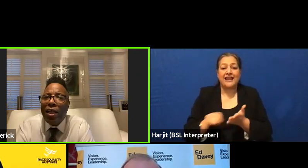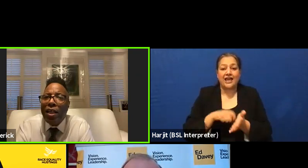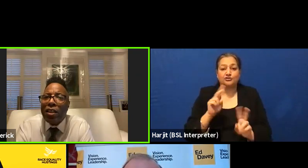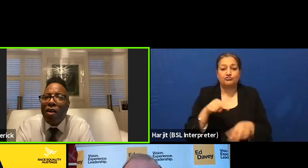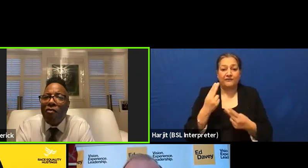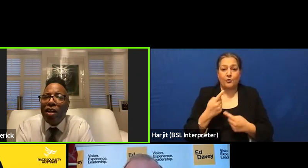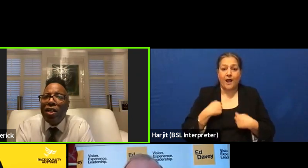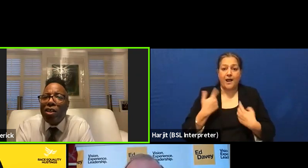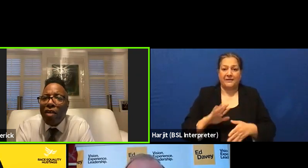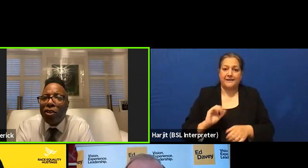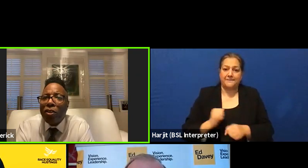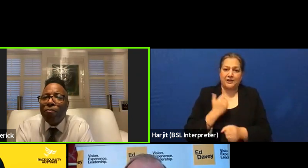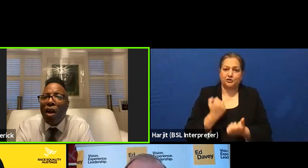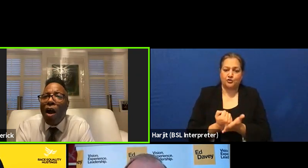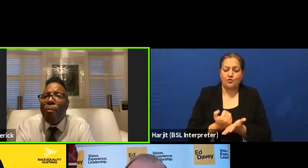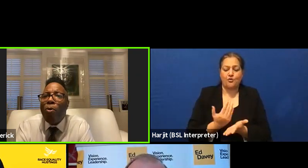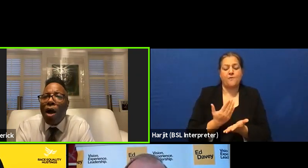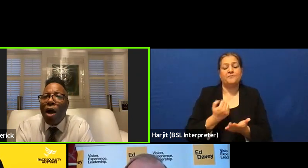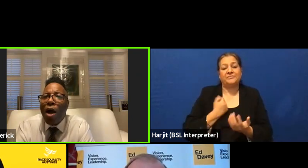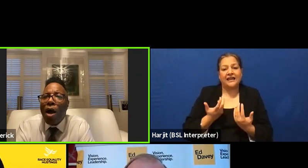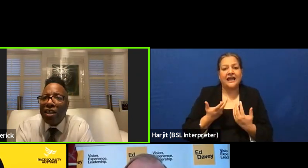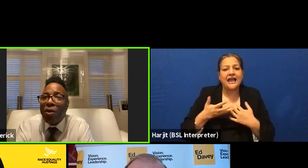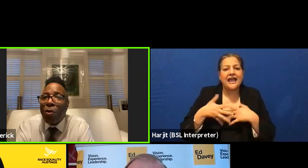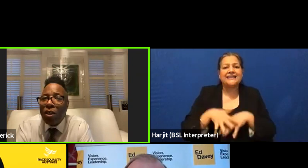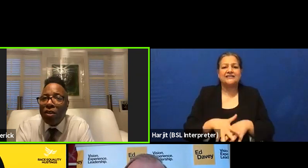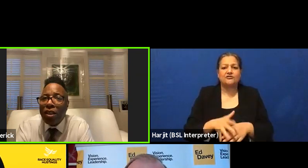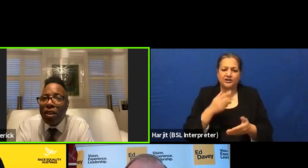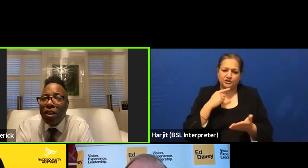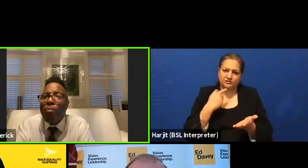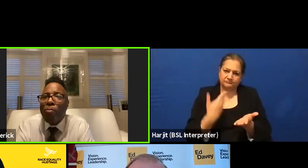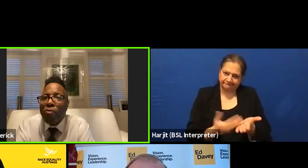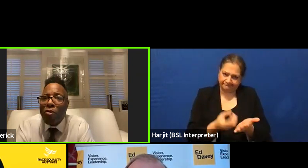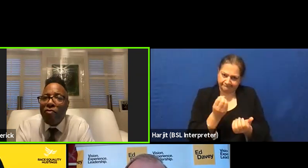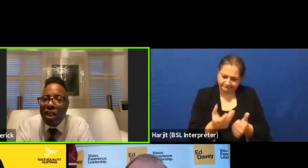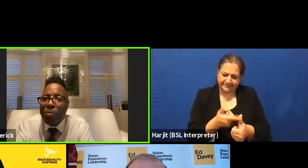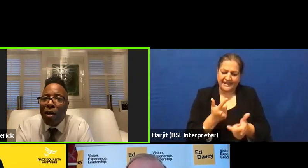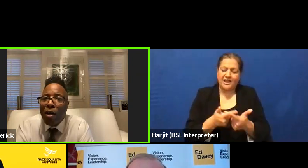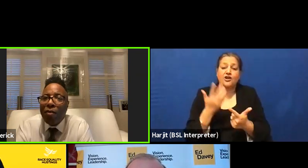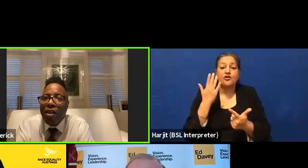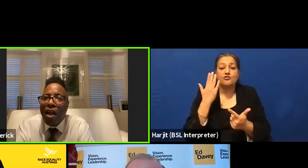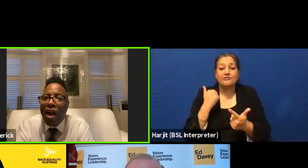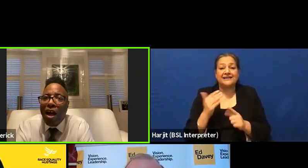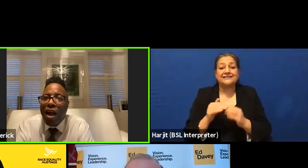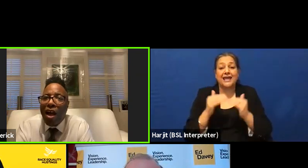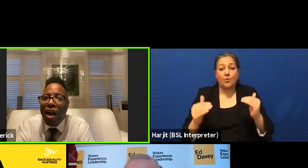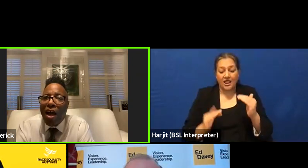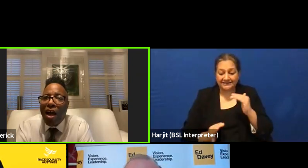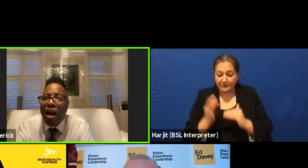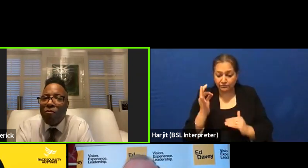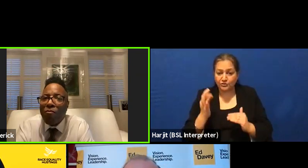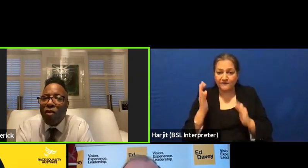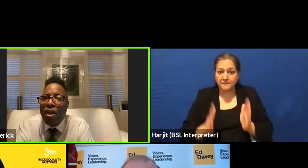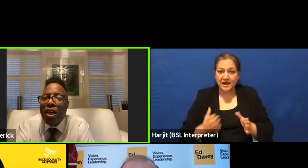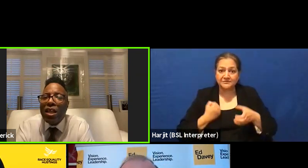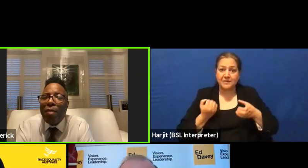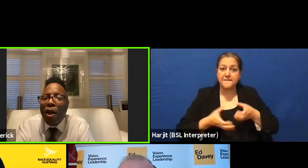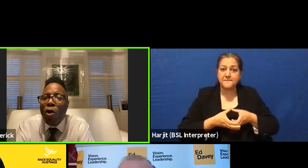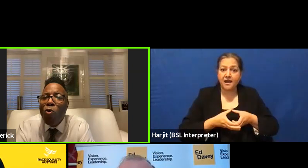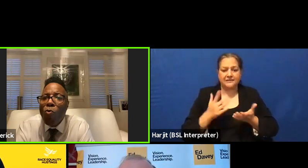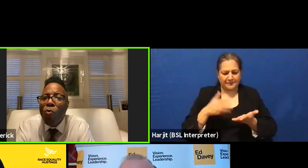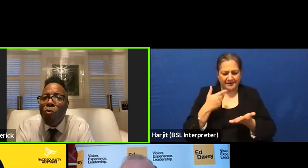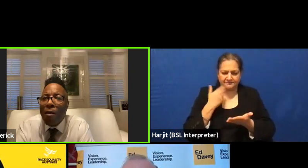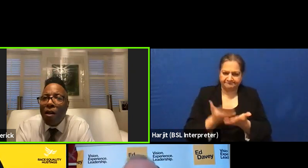our case for integration, I put our case for race equality to be improved in this party. And I can say this to you tonight,